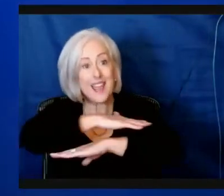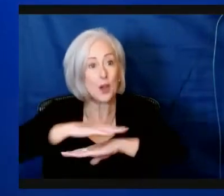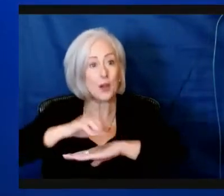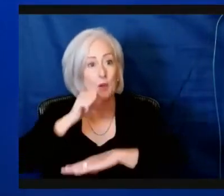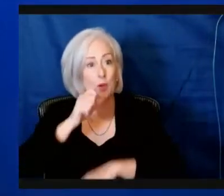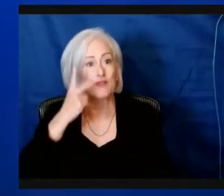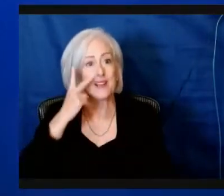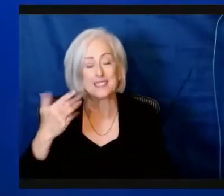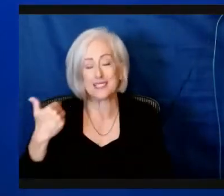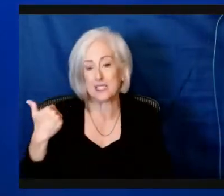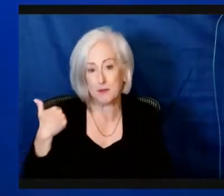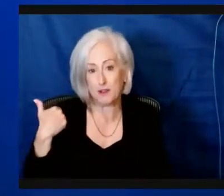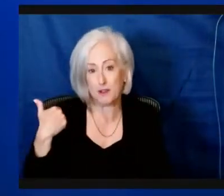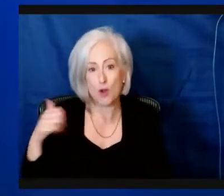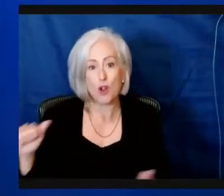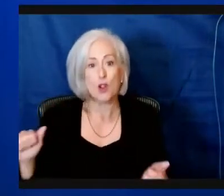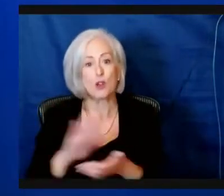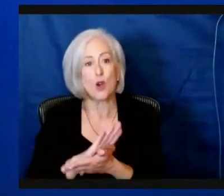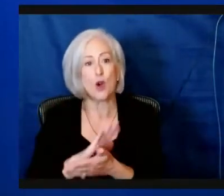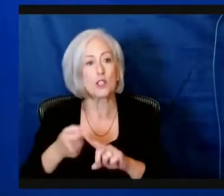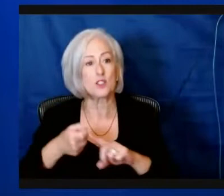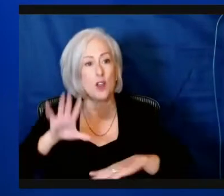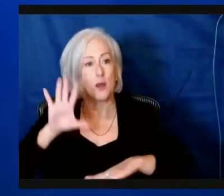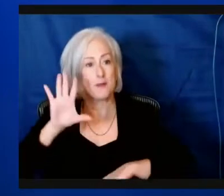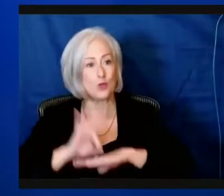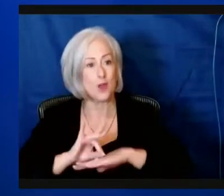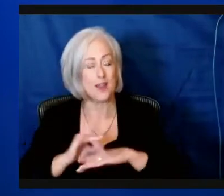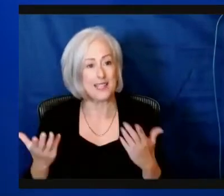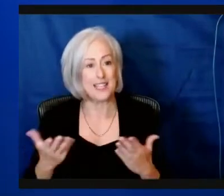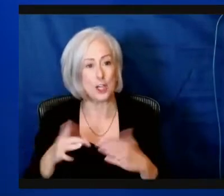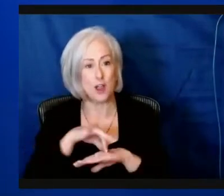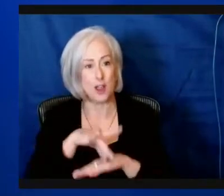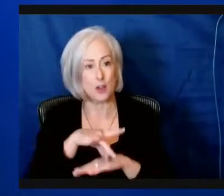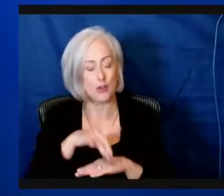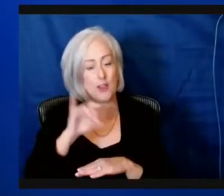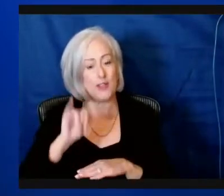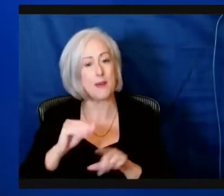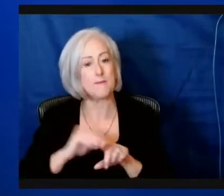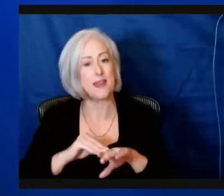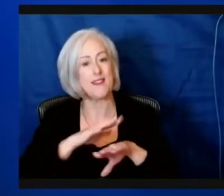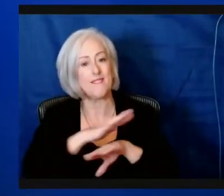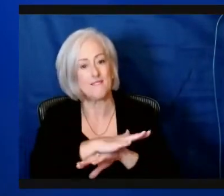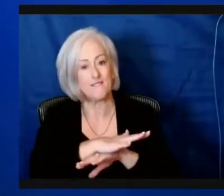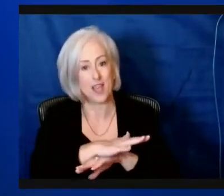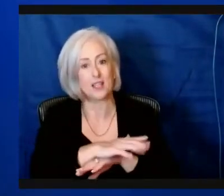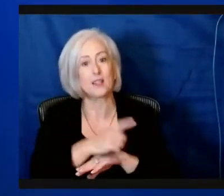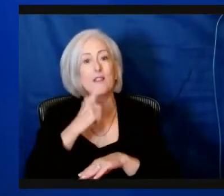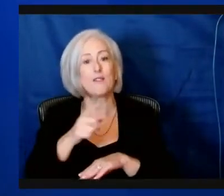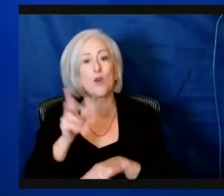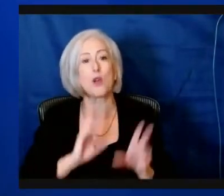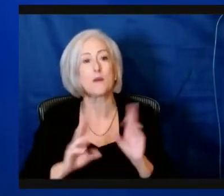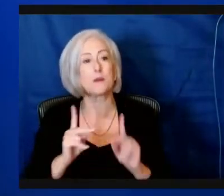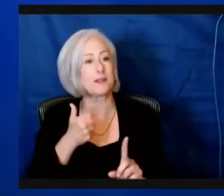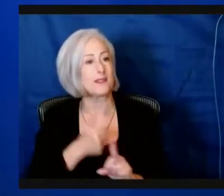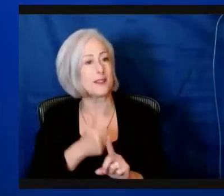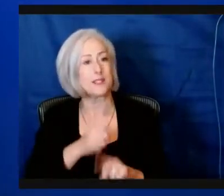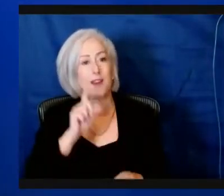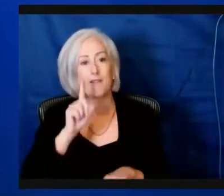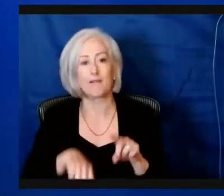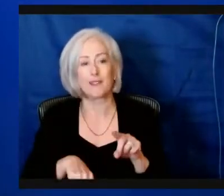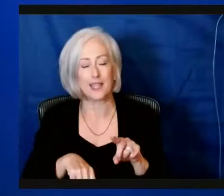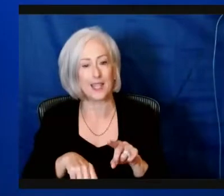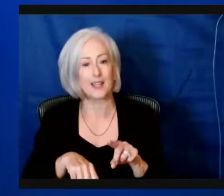the gravity here on Earth. This finding may have future implications for couples who are infertile. That is also a benefit